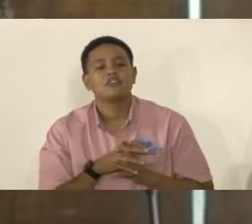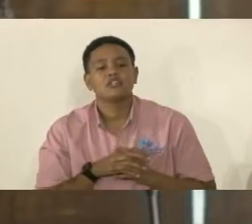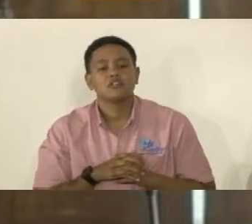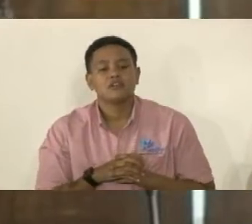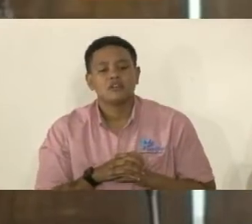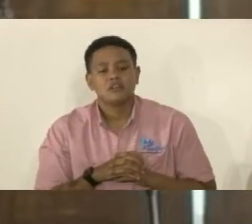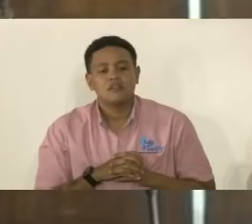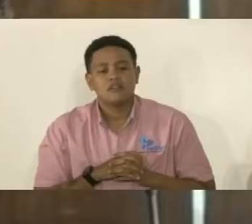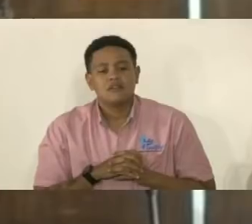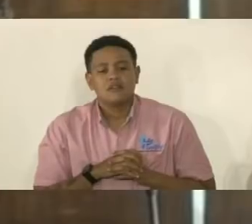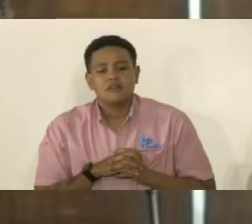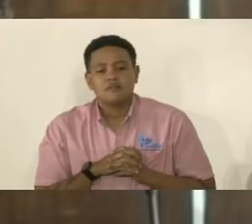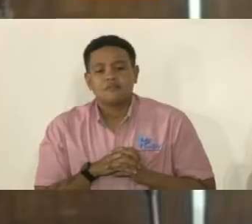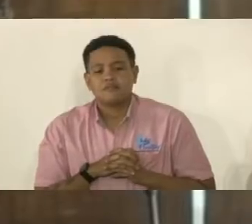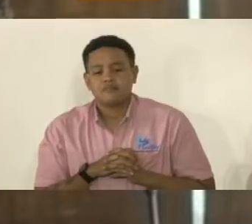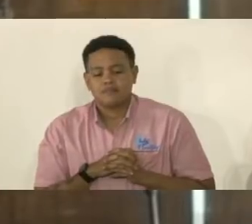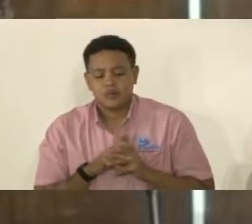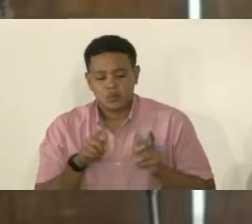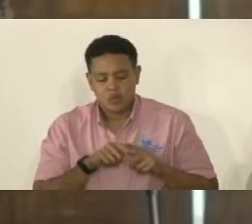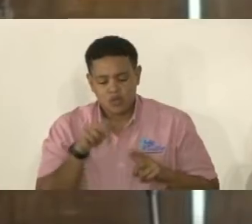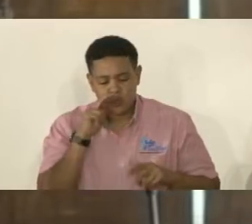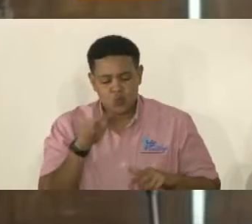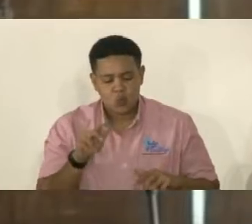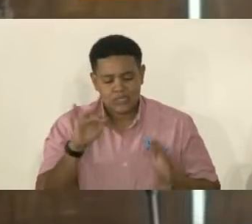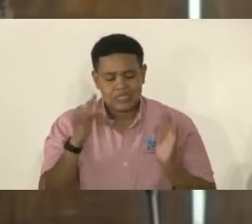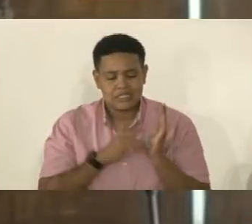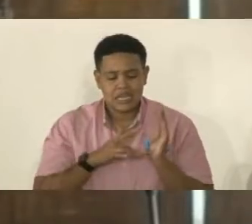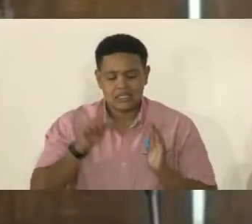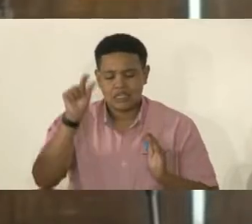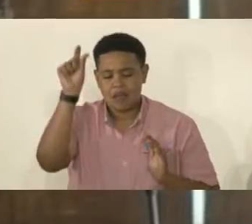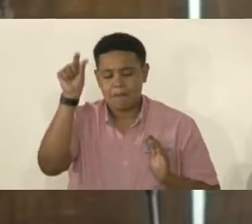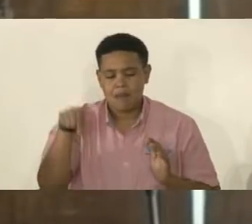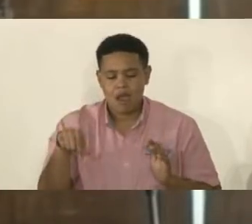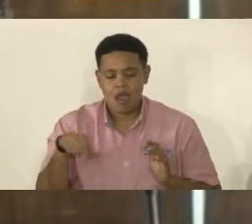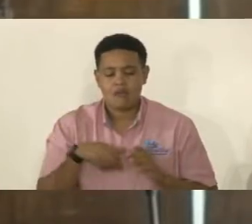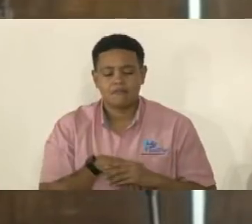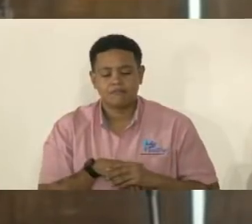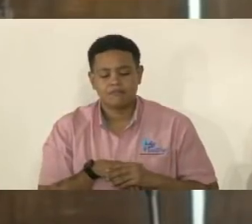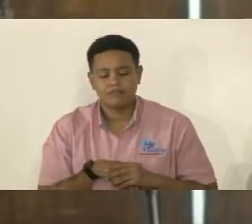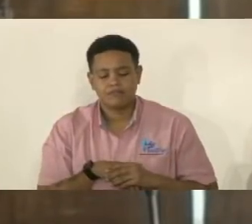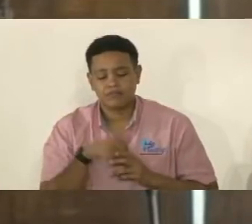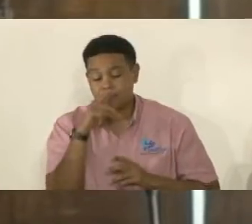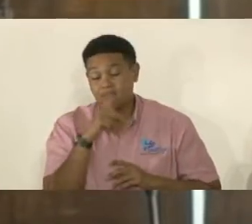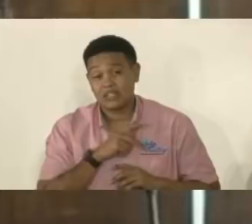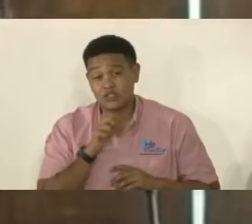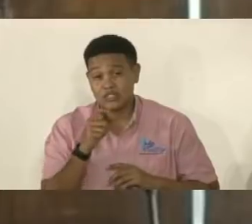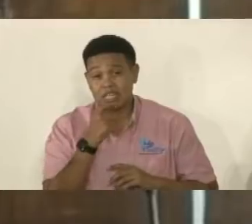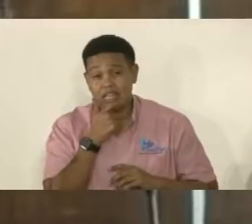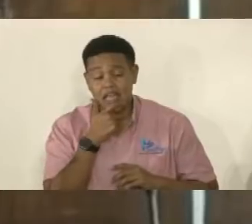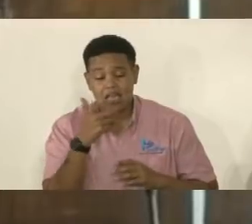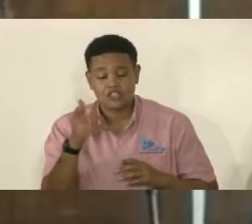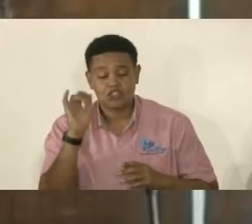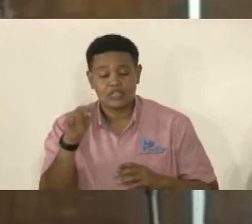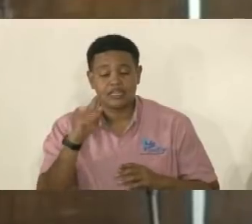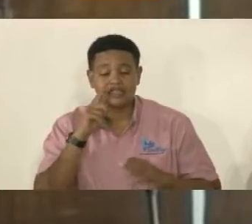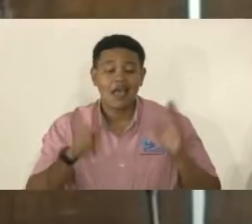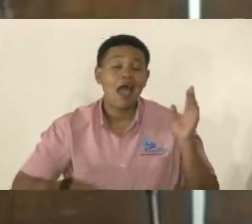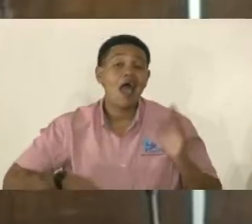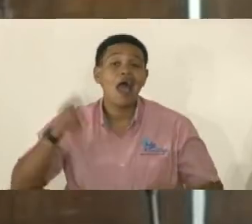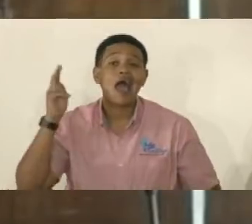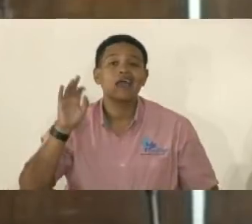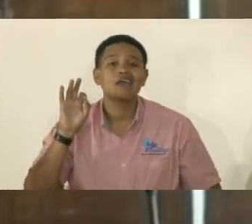When you go to the center bar, which represents Kingston and St. Andrew, that is at a high